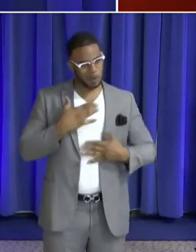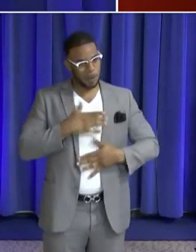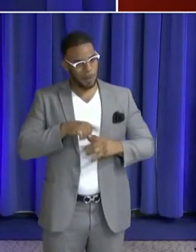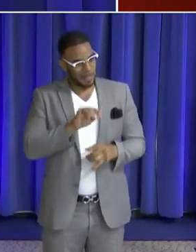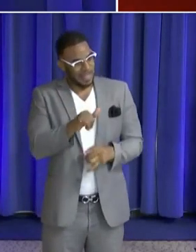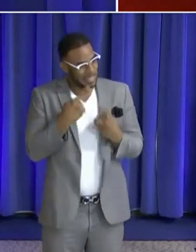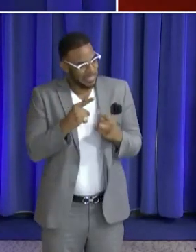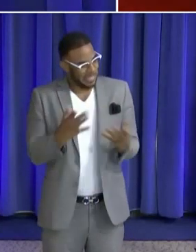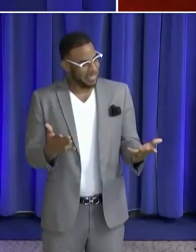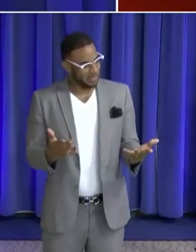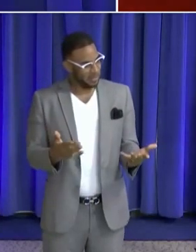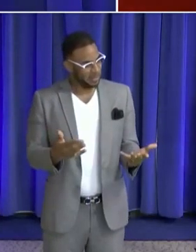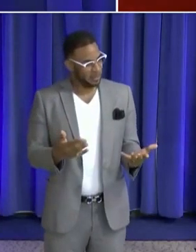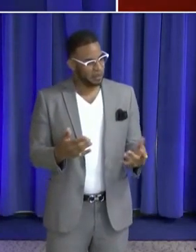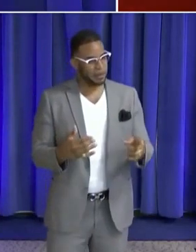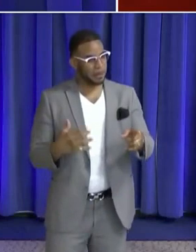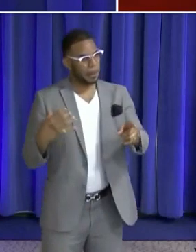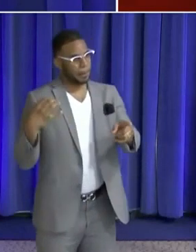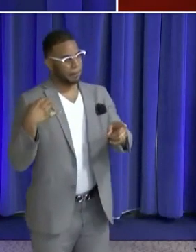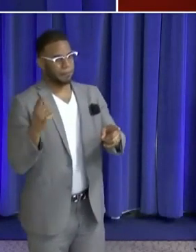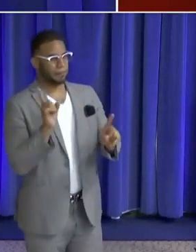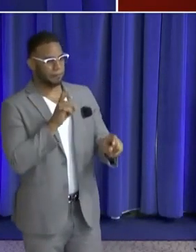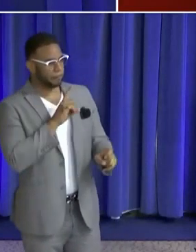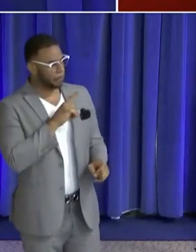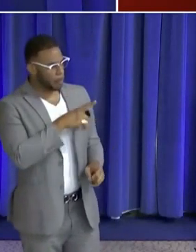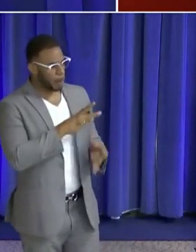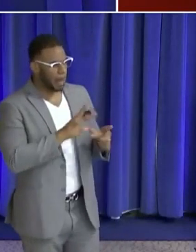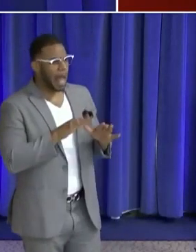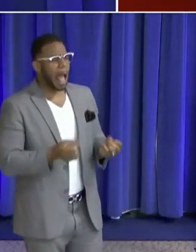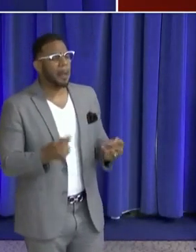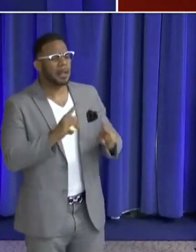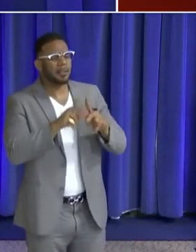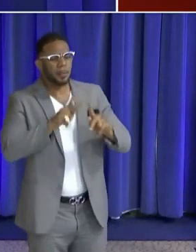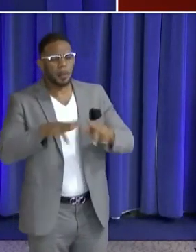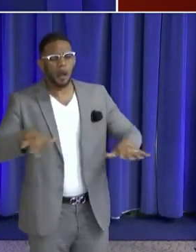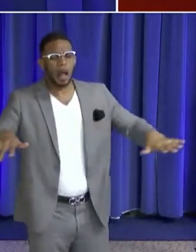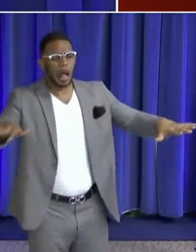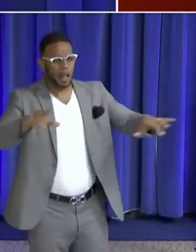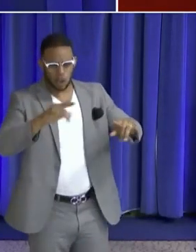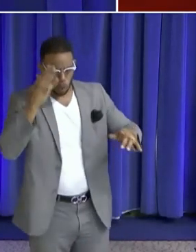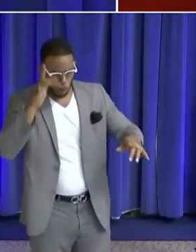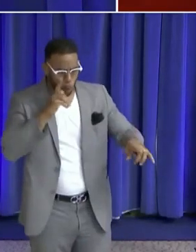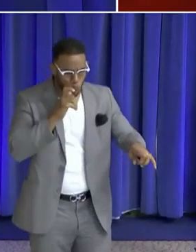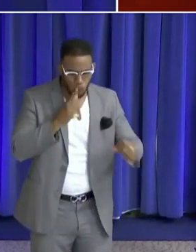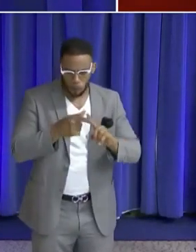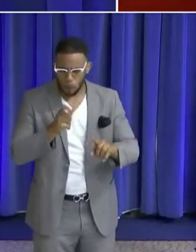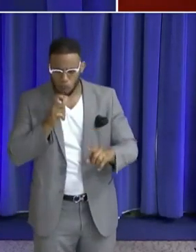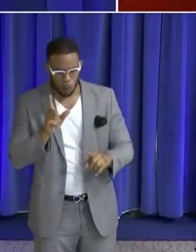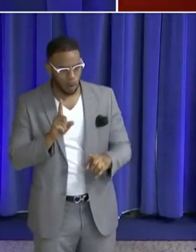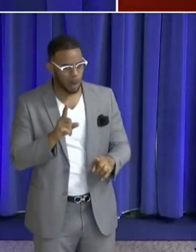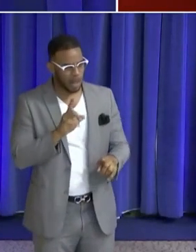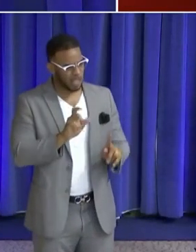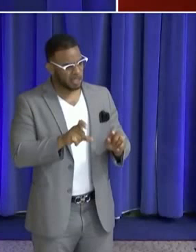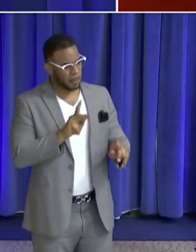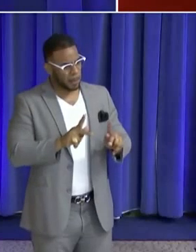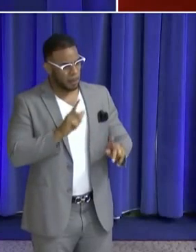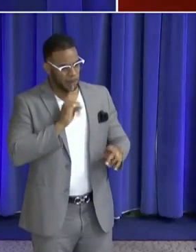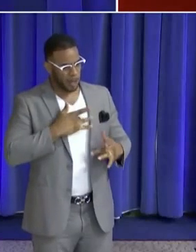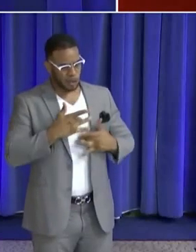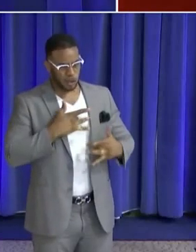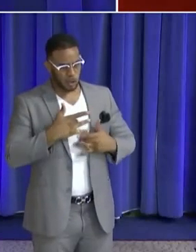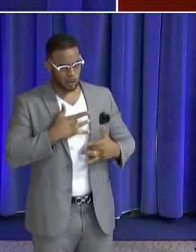that. Chief, you mentioned about how many different people are out there that you can't tell who they are. And should people be concerned? There are a lot